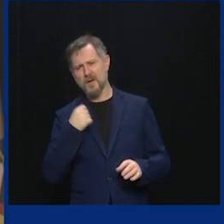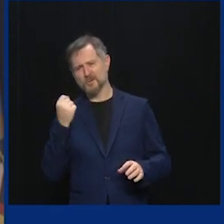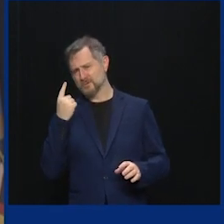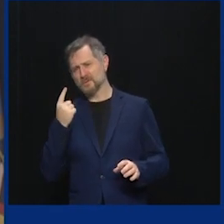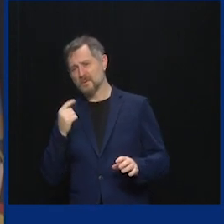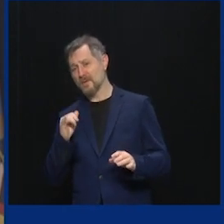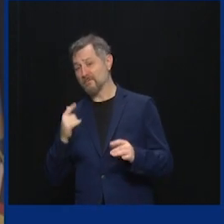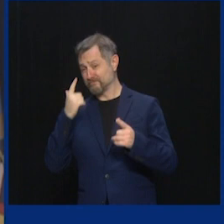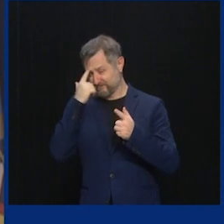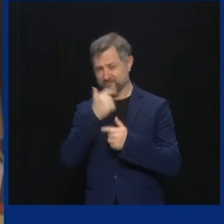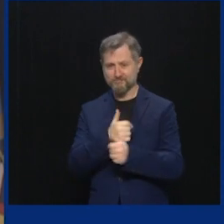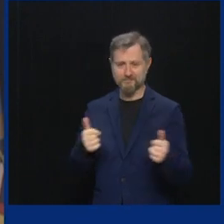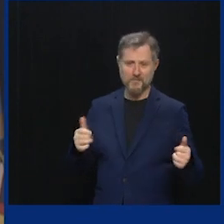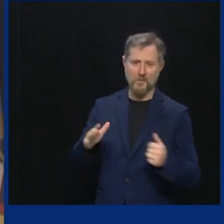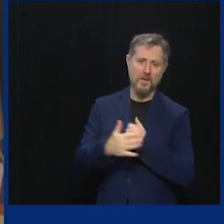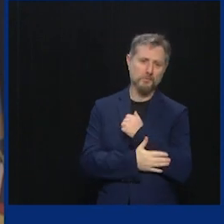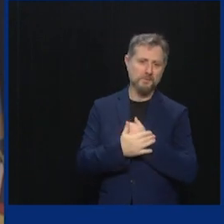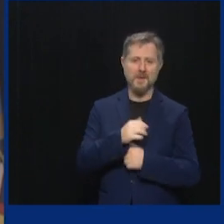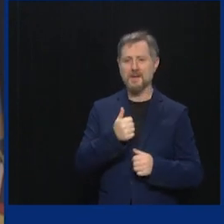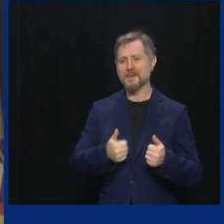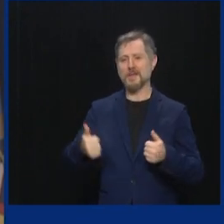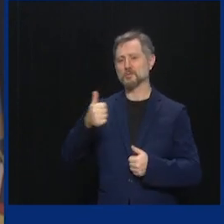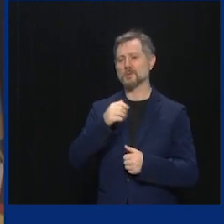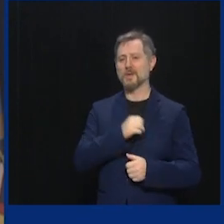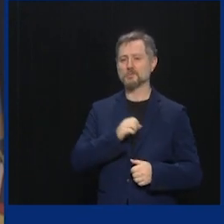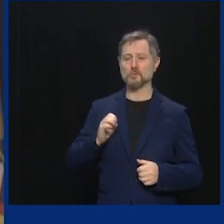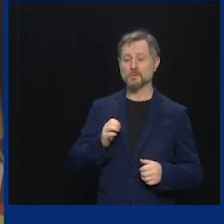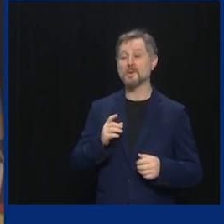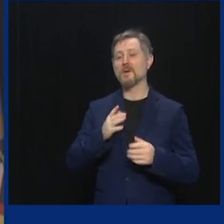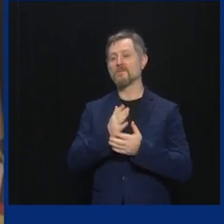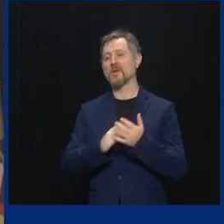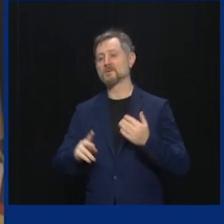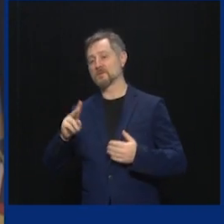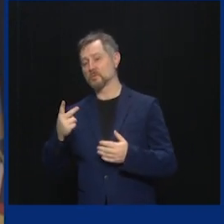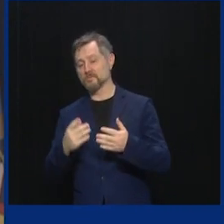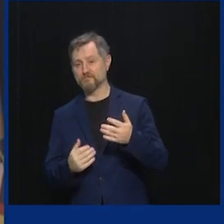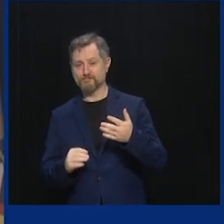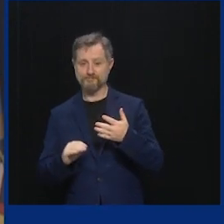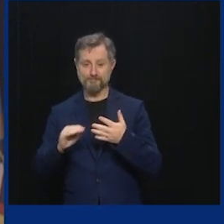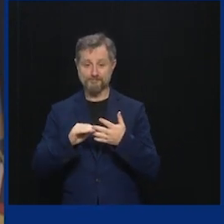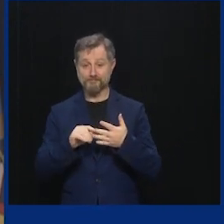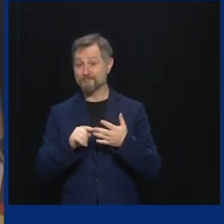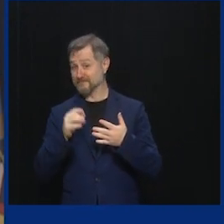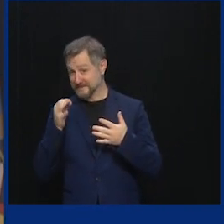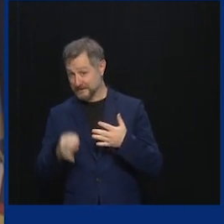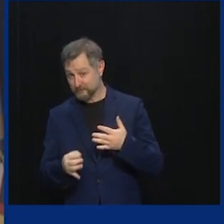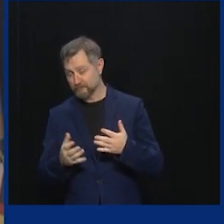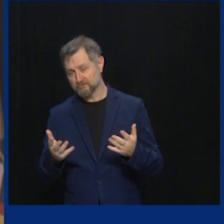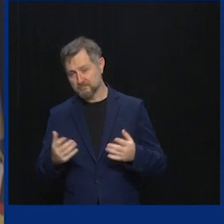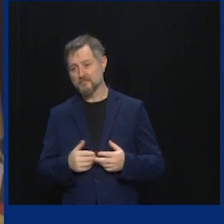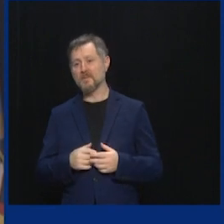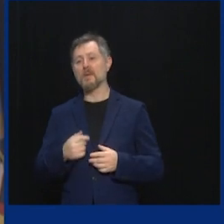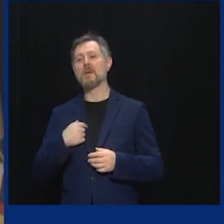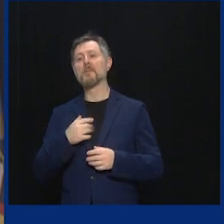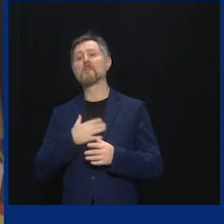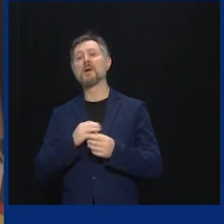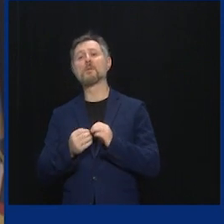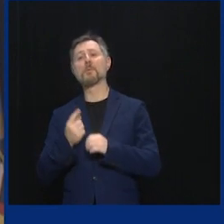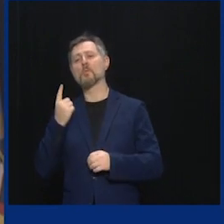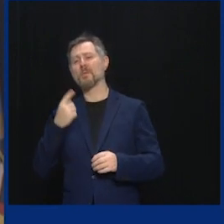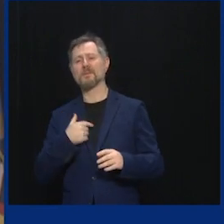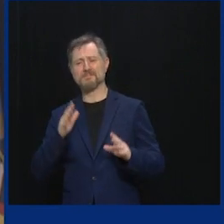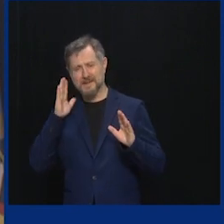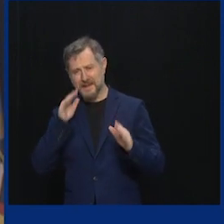county executive to go to phase 2 if he chooses. But we're working very hard to control this and deal. Again, my number one concern is